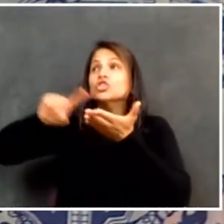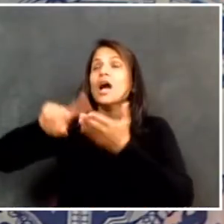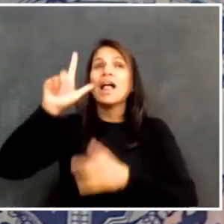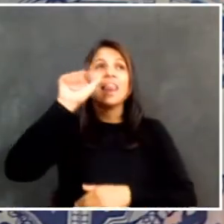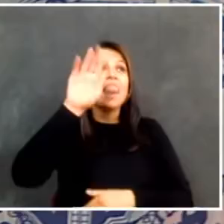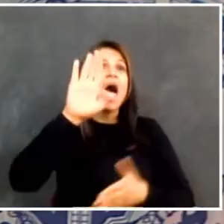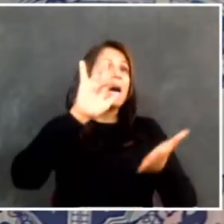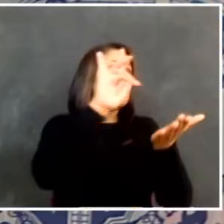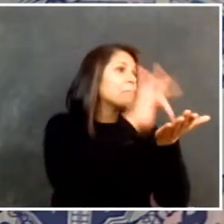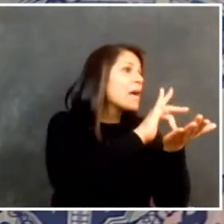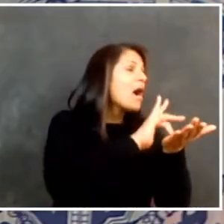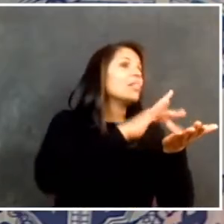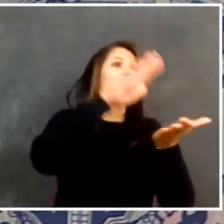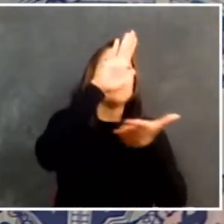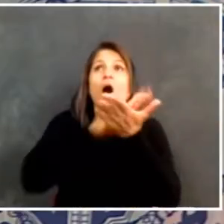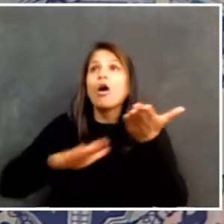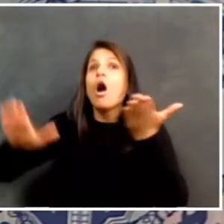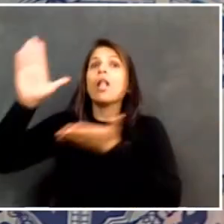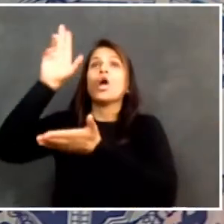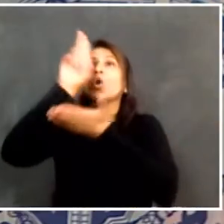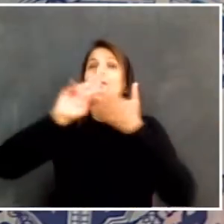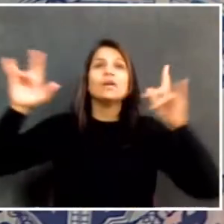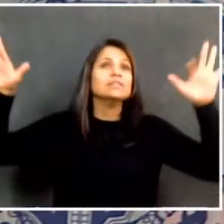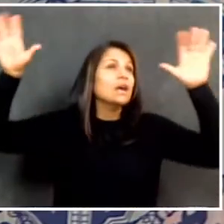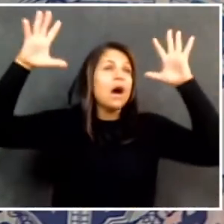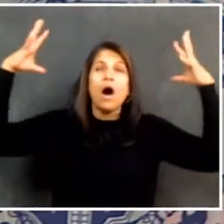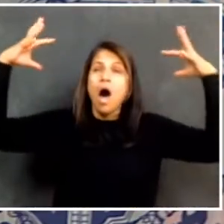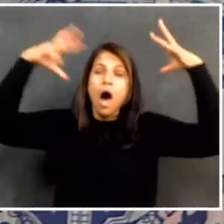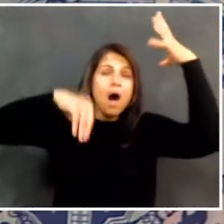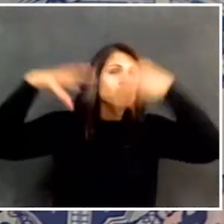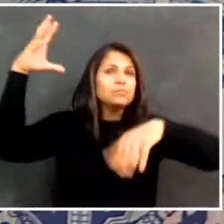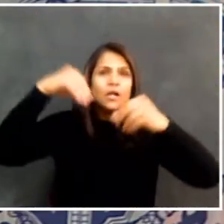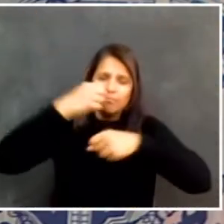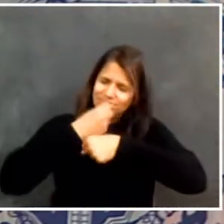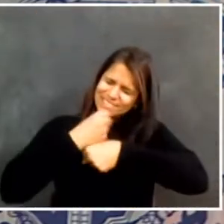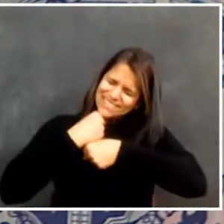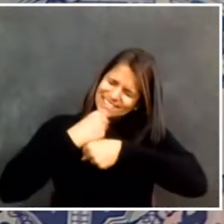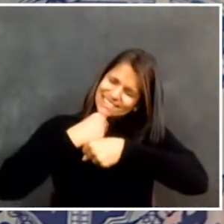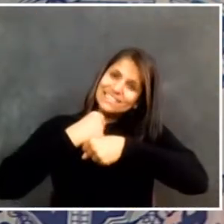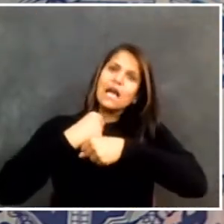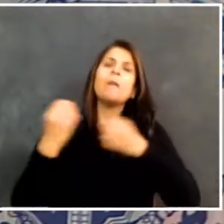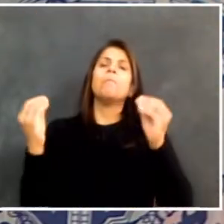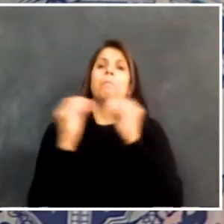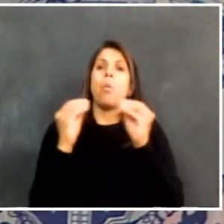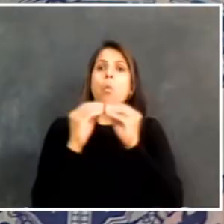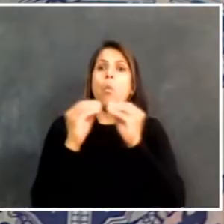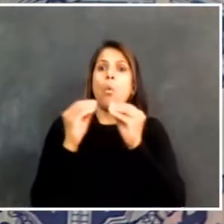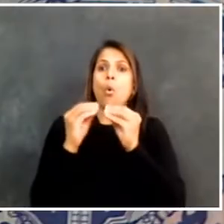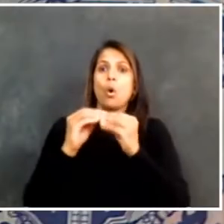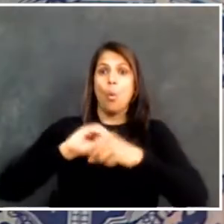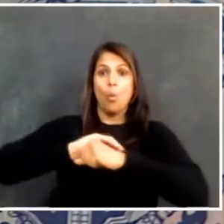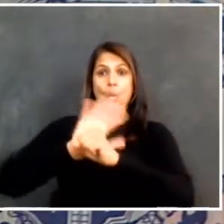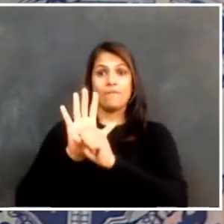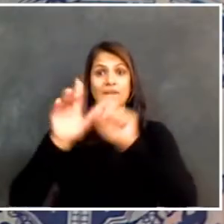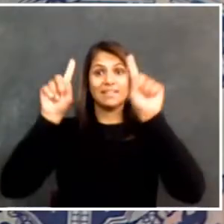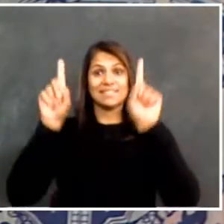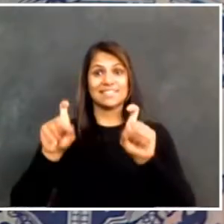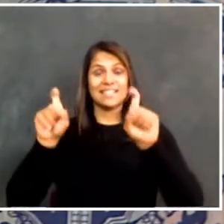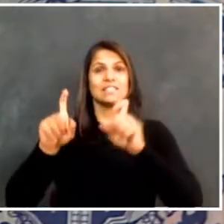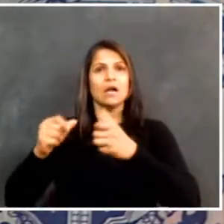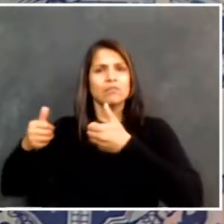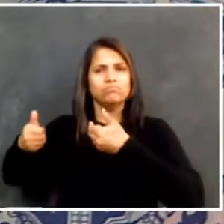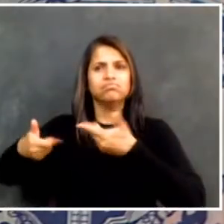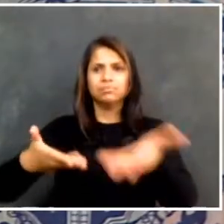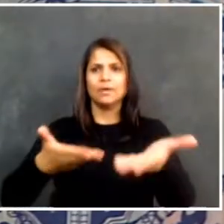Economic Development Corporation, coming together to create test kits here in New York City. Doing something that a lot of people thought